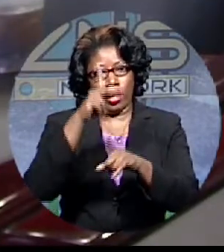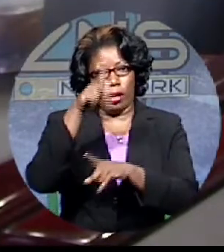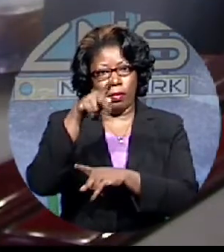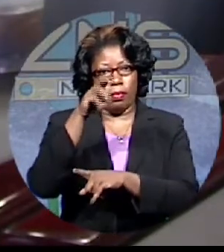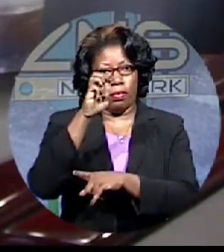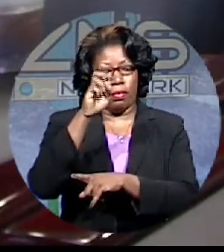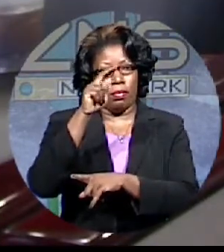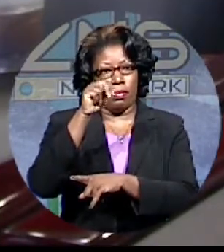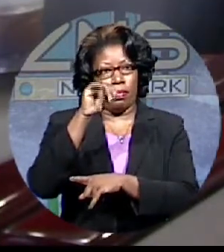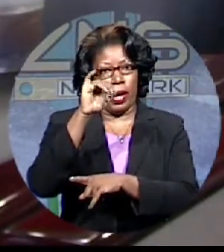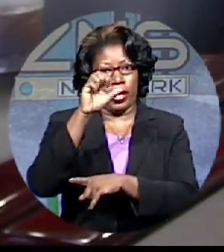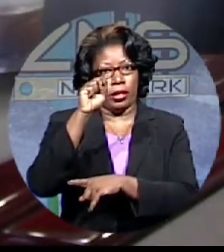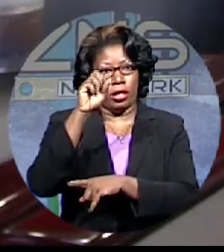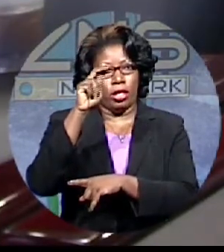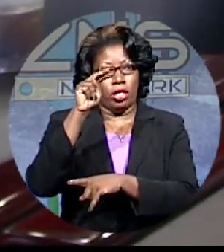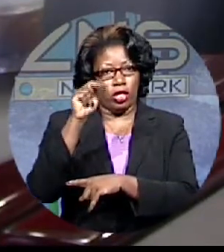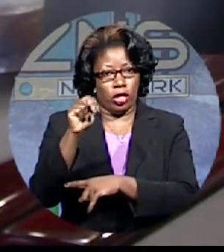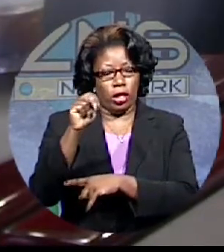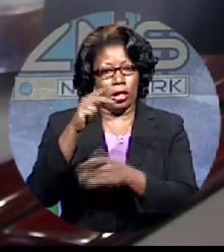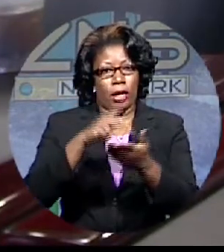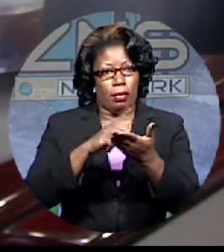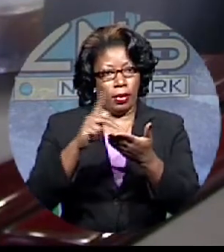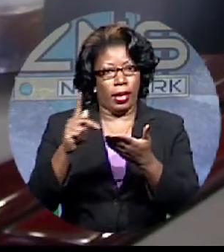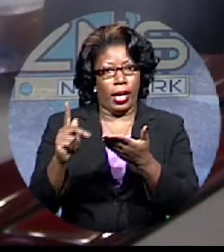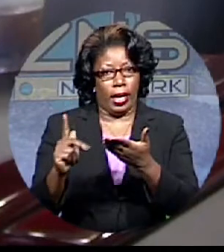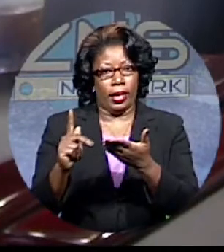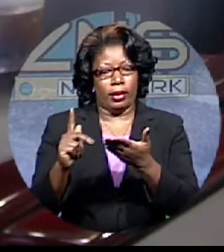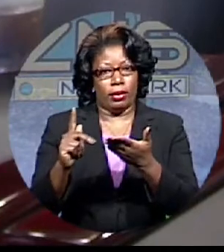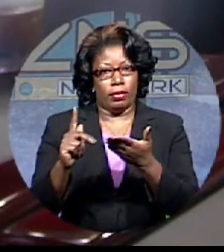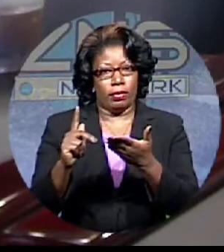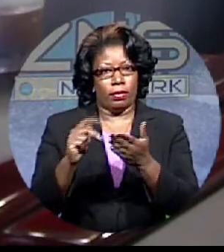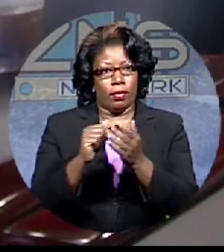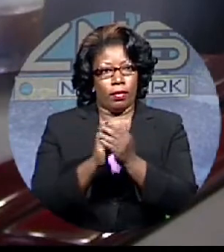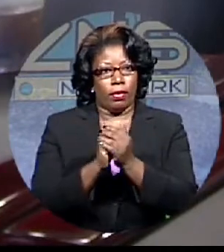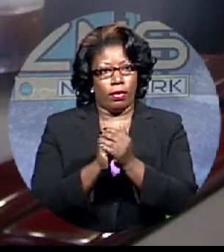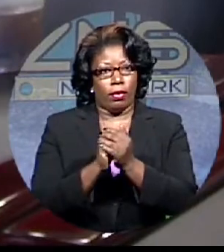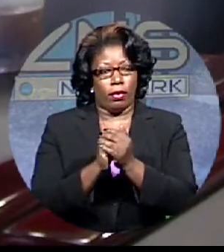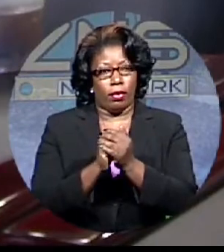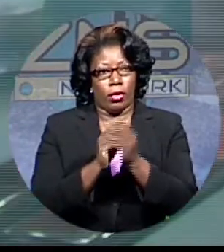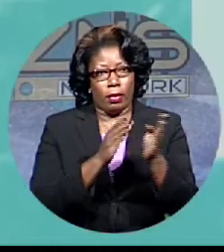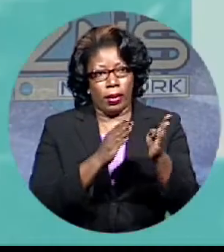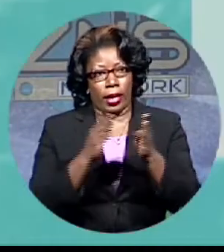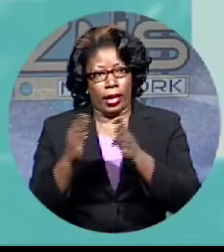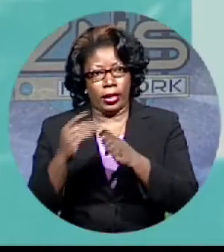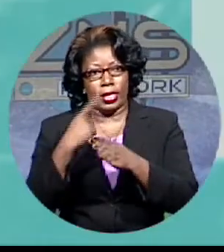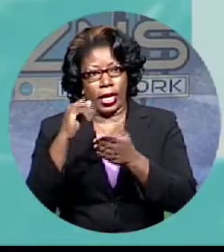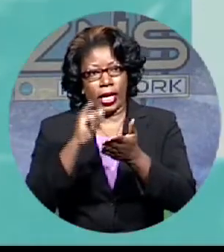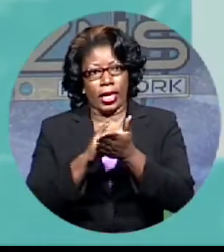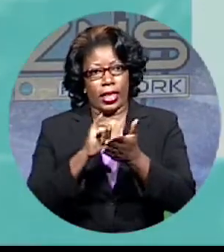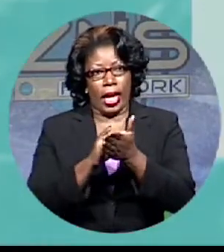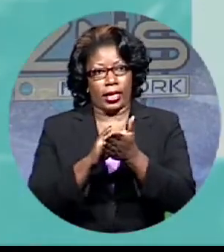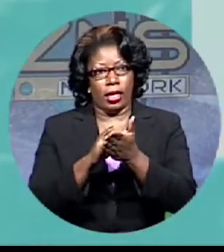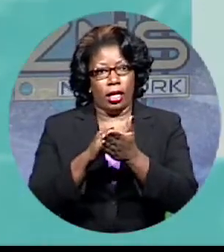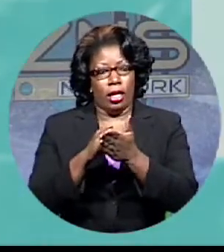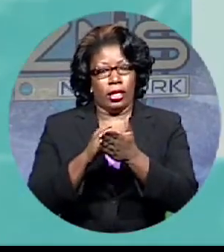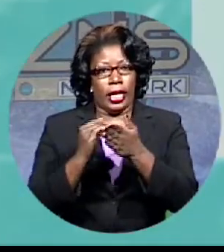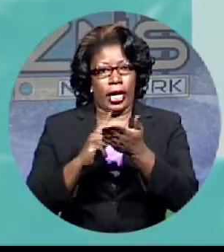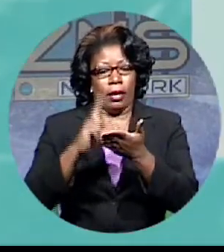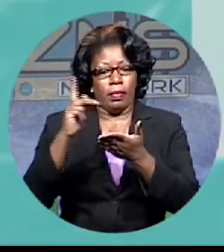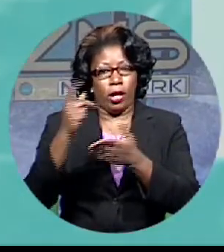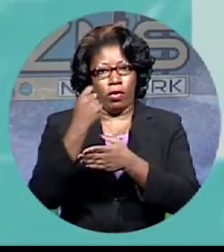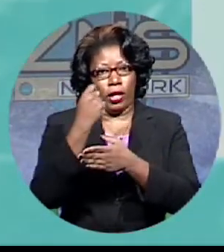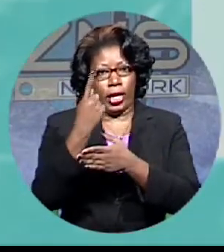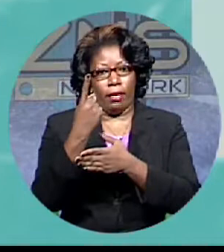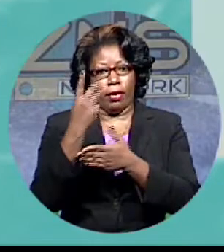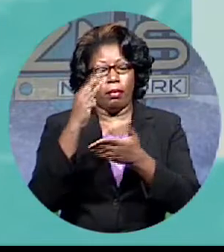contribute 6%, that's going to save us millions of dollars. In fact, BEC Chairman Leslie Miller says the corporation alone now pays over $11 million